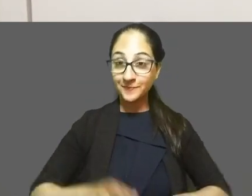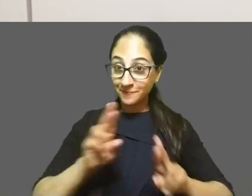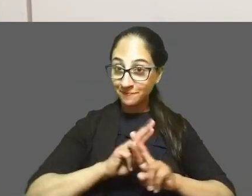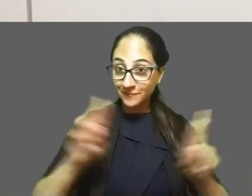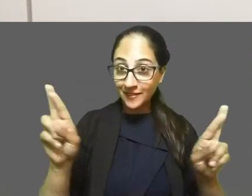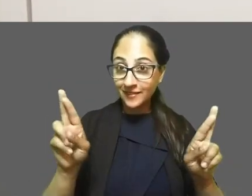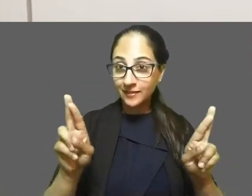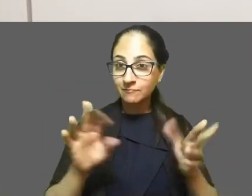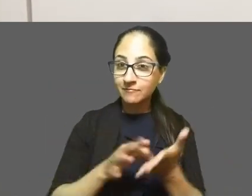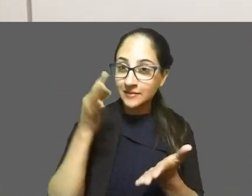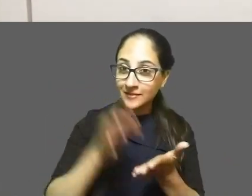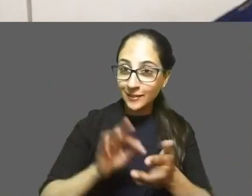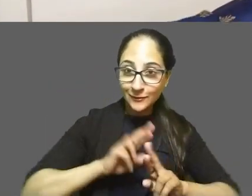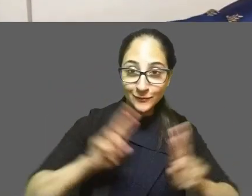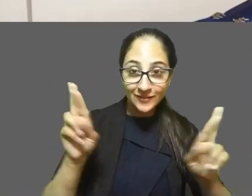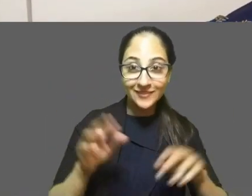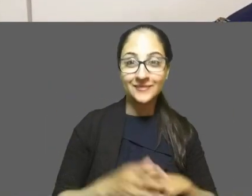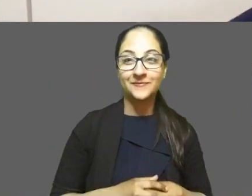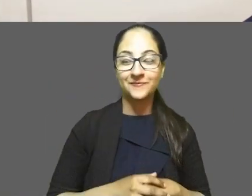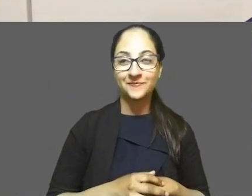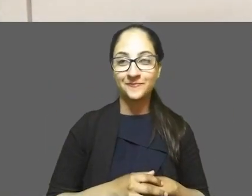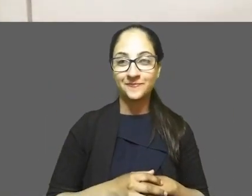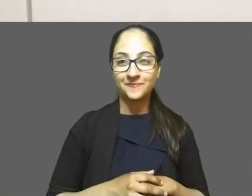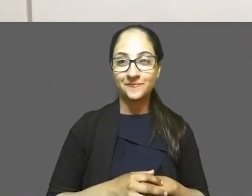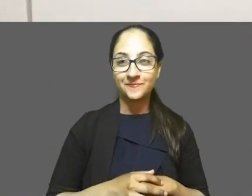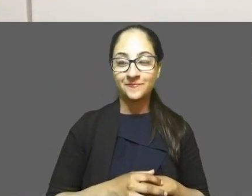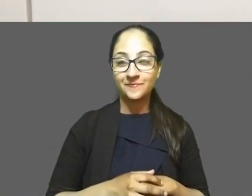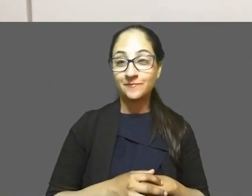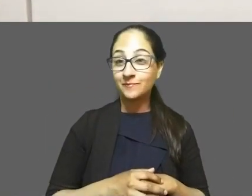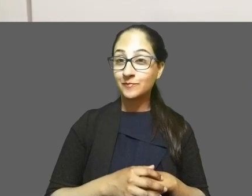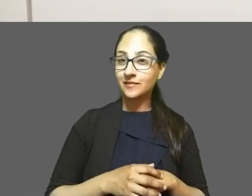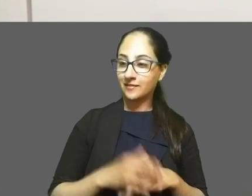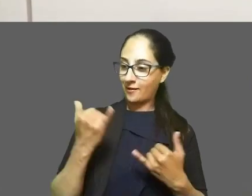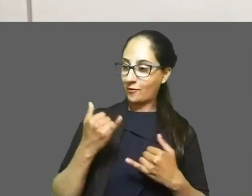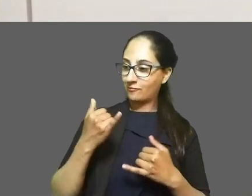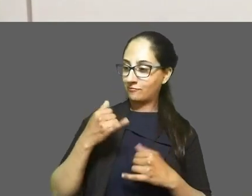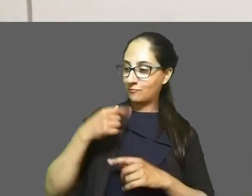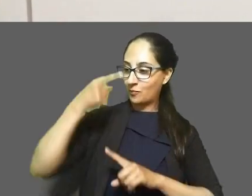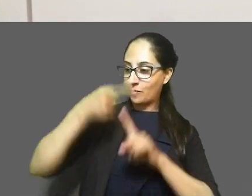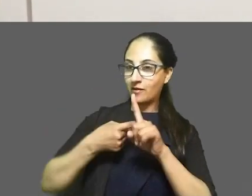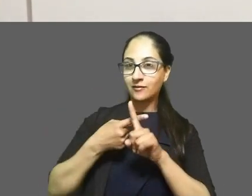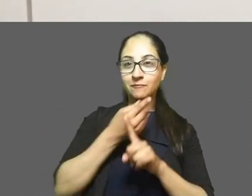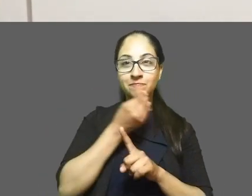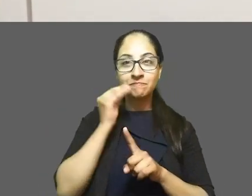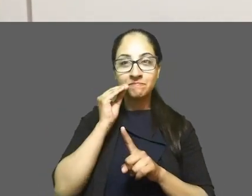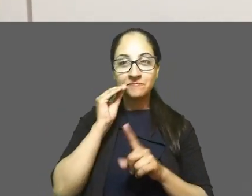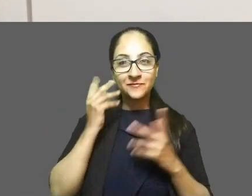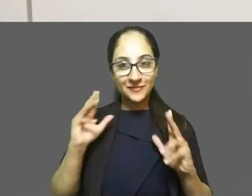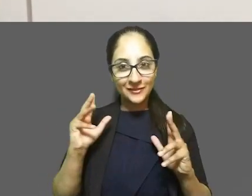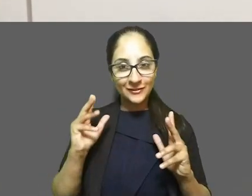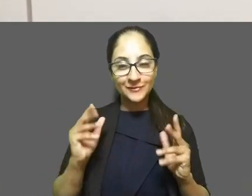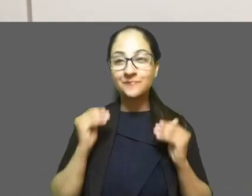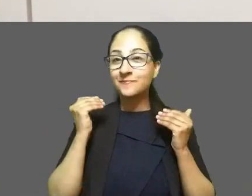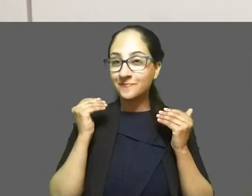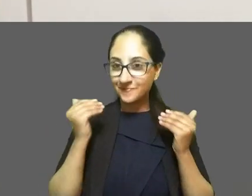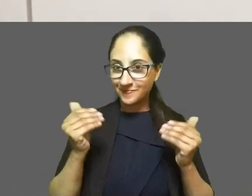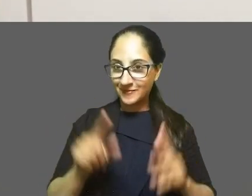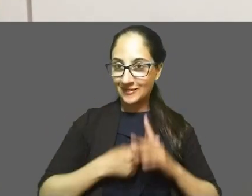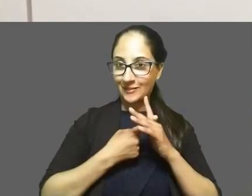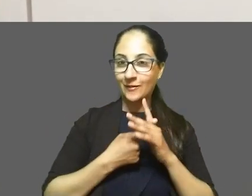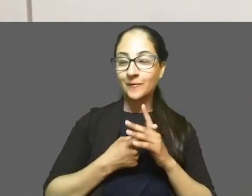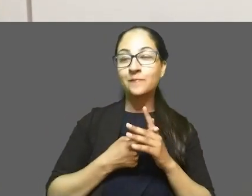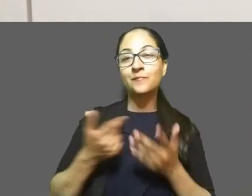iicanada.org/FNR. So settle in, get your popcorn and your chevra and your snacks because you don't have to wait until sunset